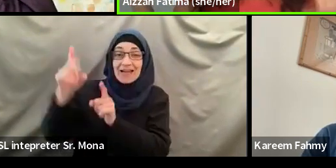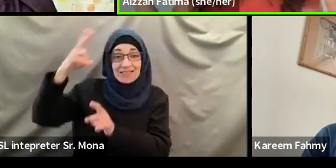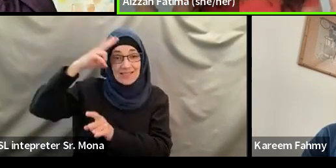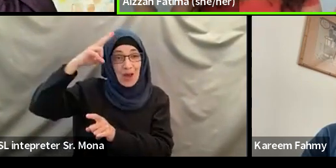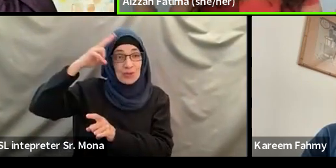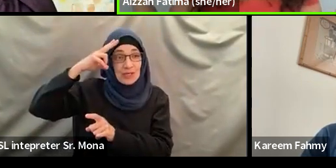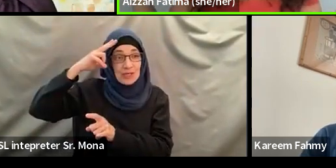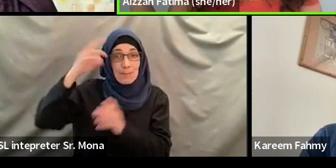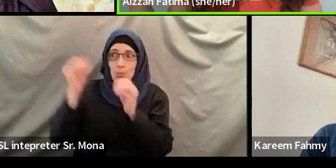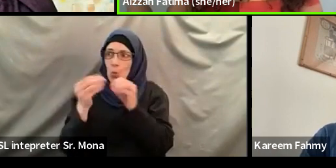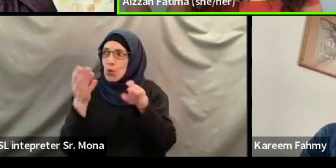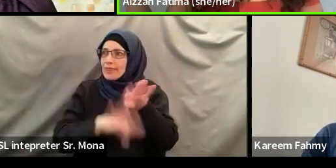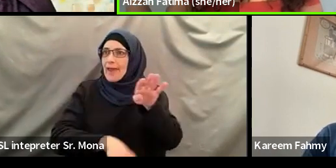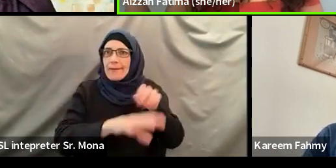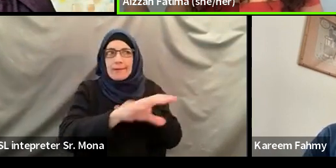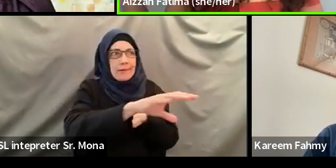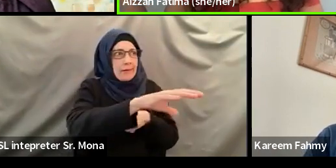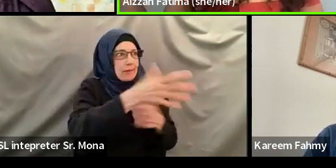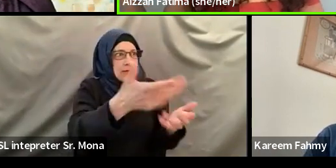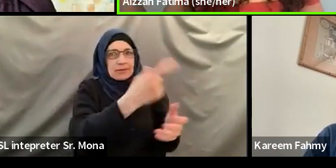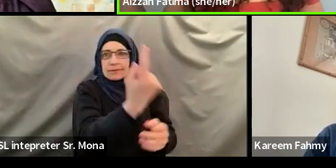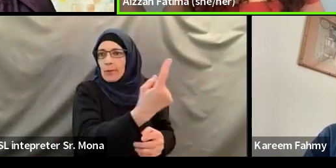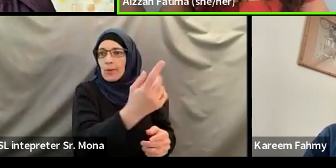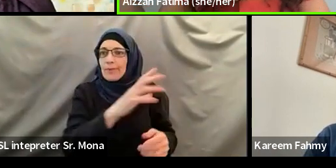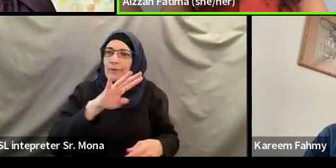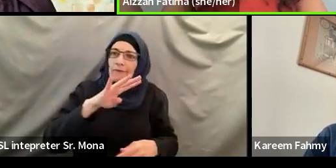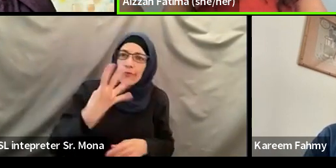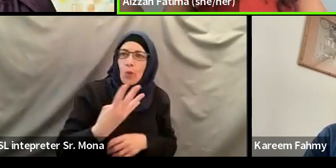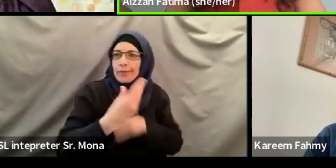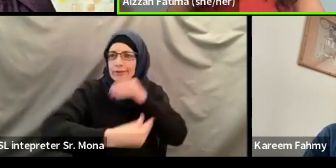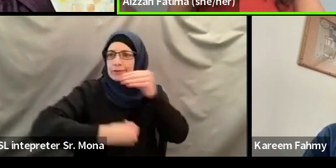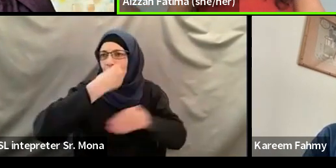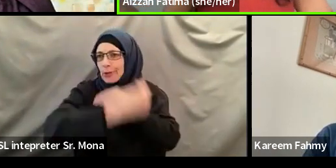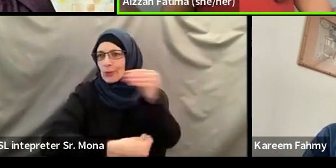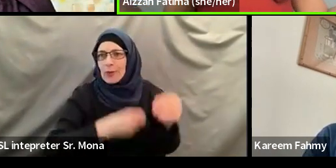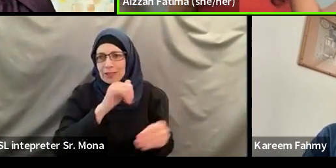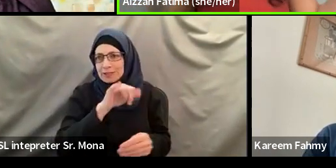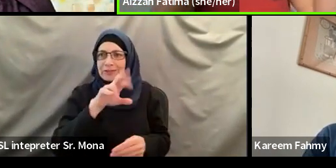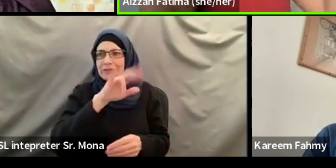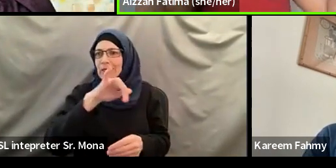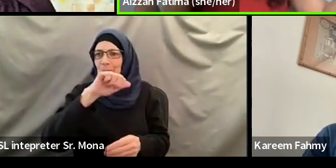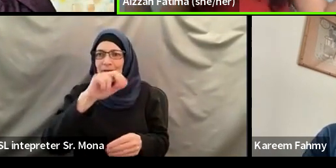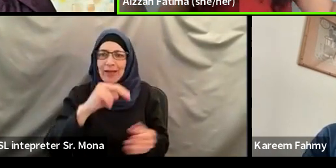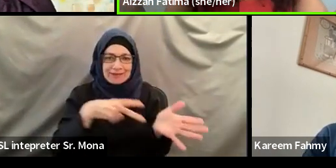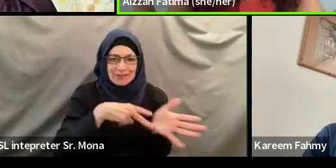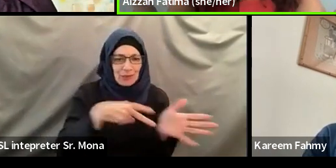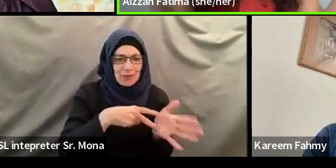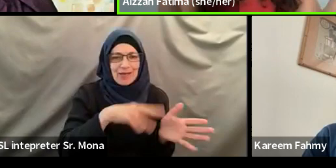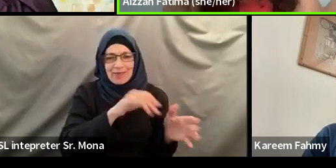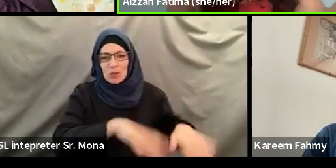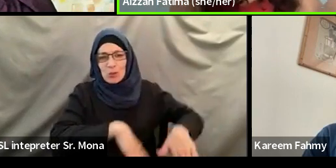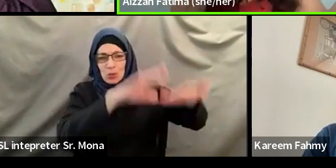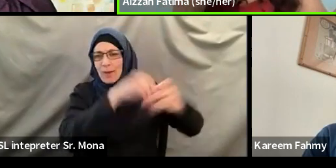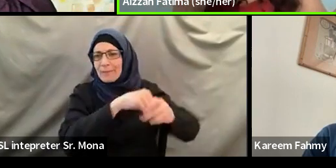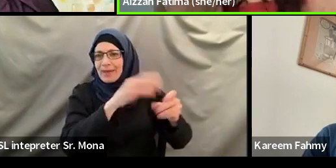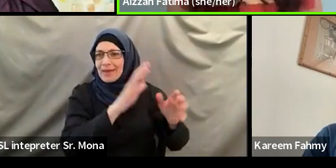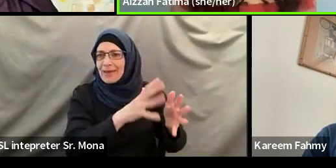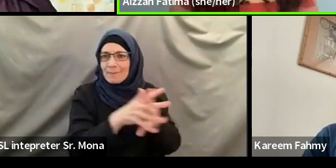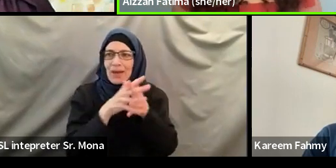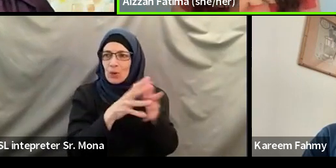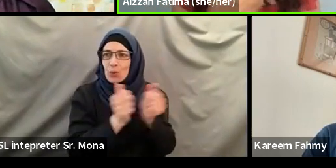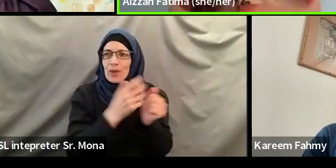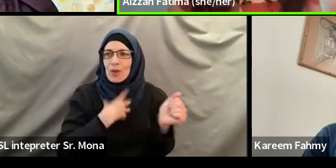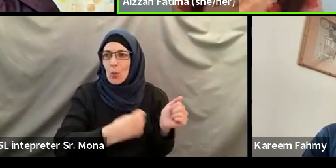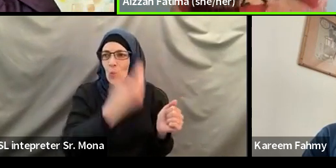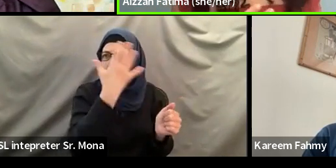you know, who's like fourth generation removed Syrian who grew up in America with a white parent. I'm like, how are you more Arab than